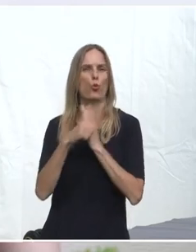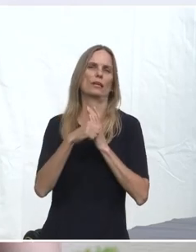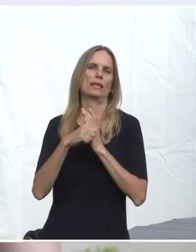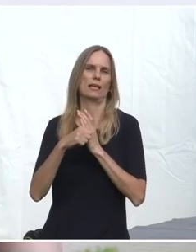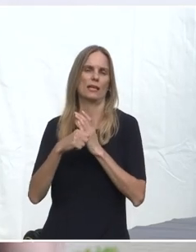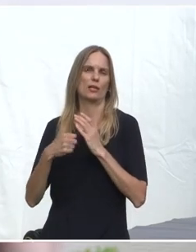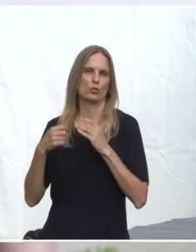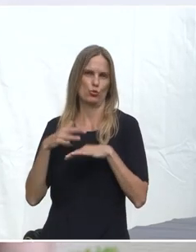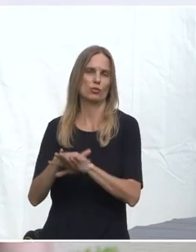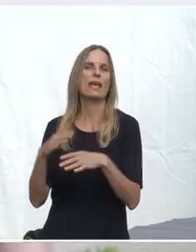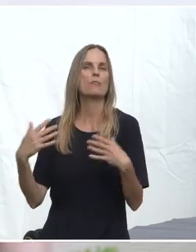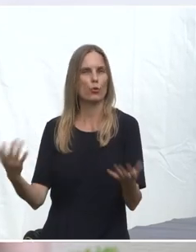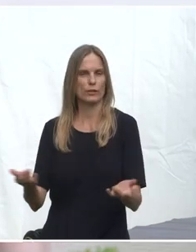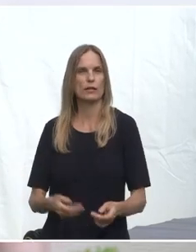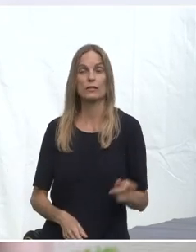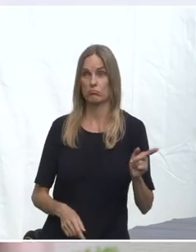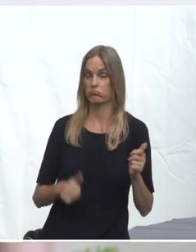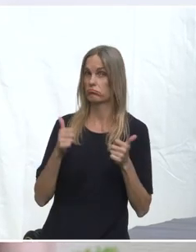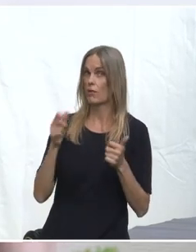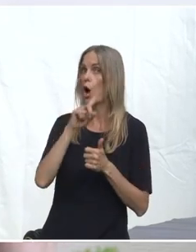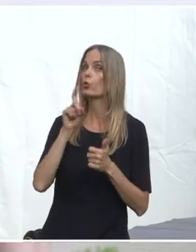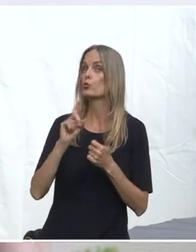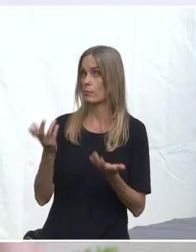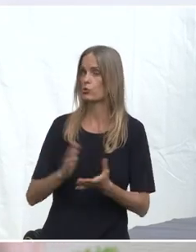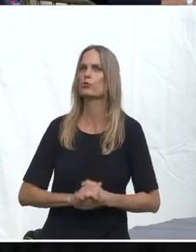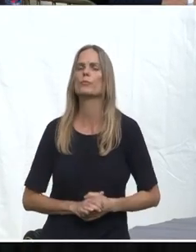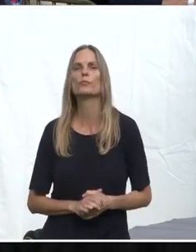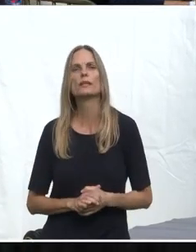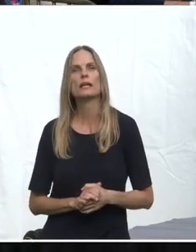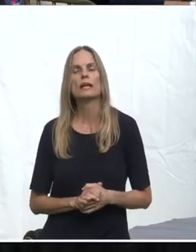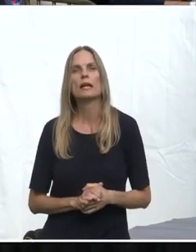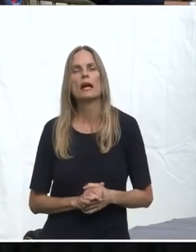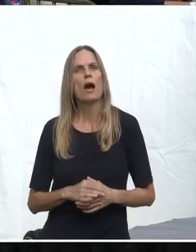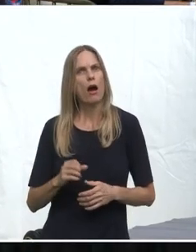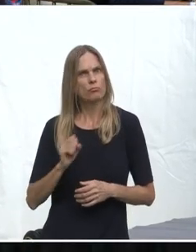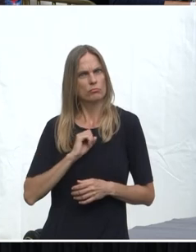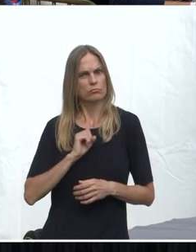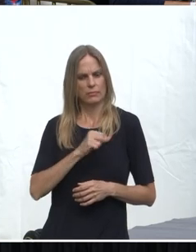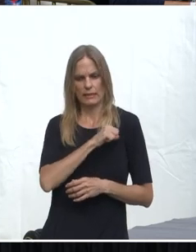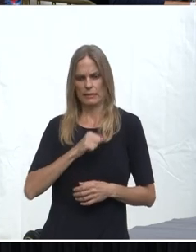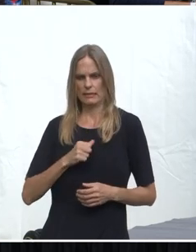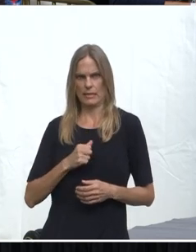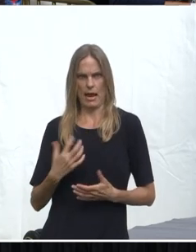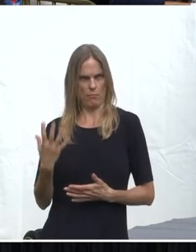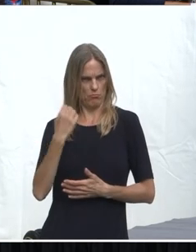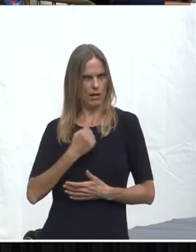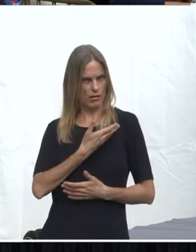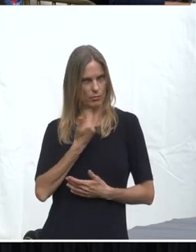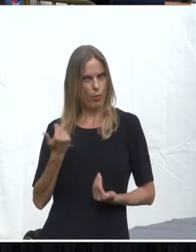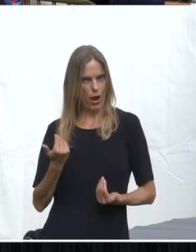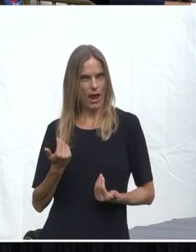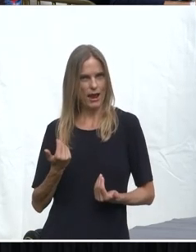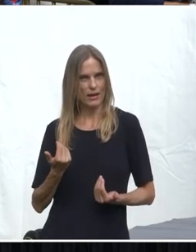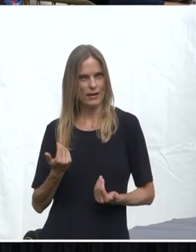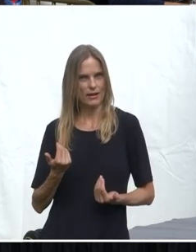this actually a very important question. Why didn't you notice yourself, how the thing that you thought actually we are